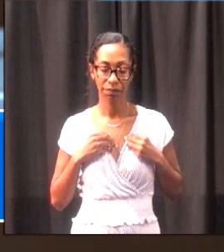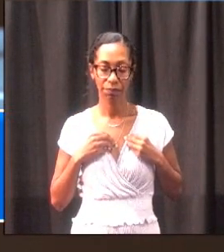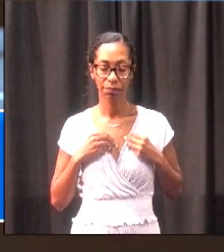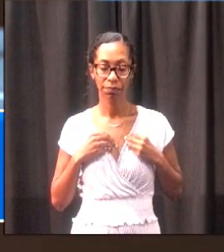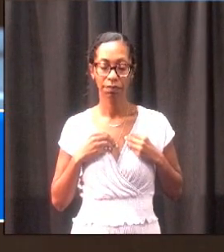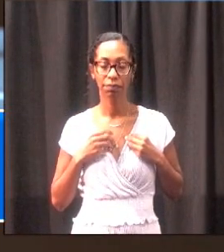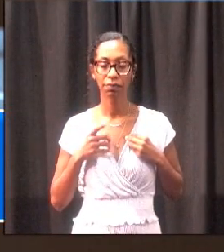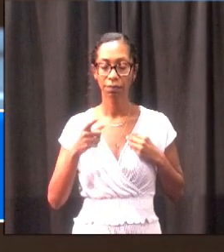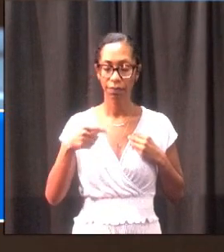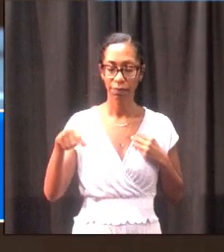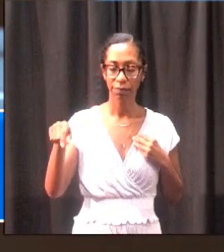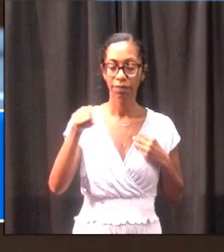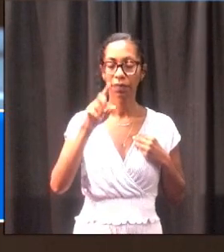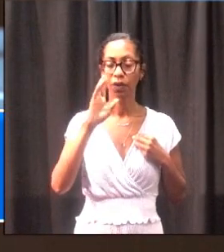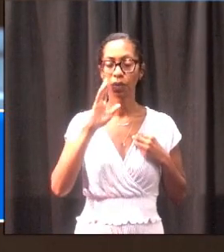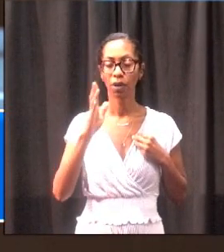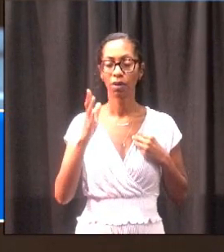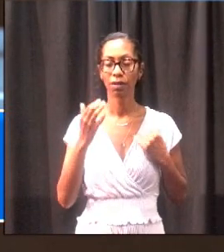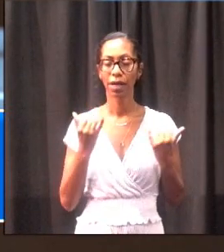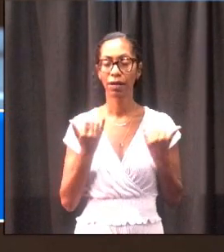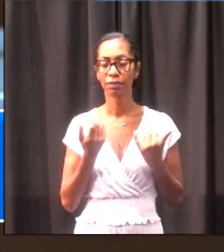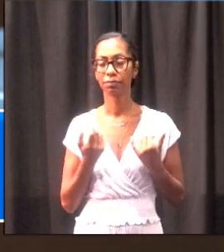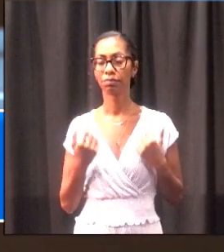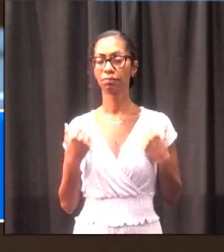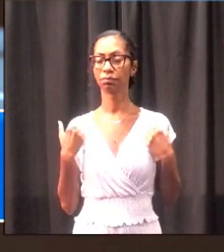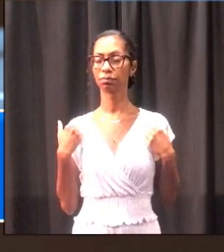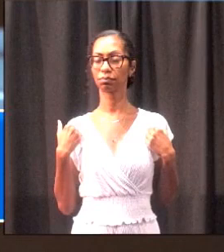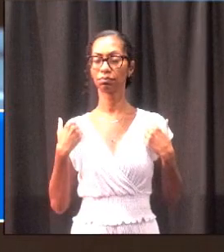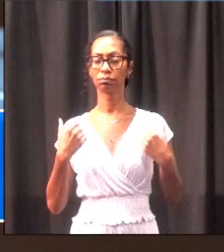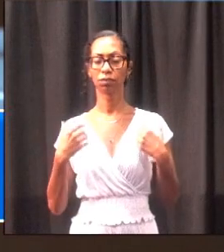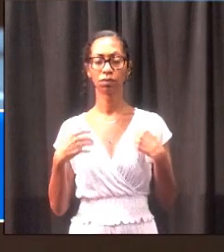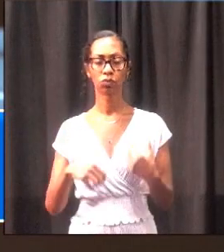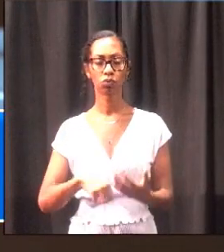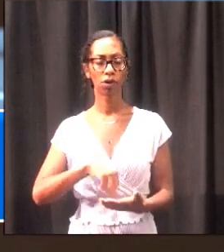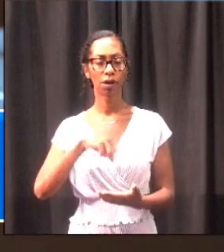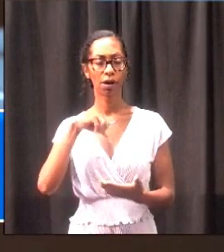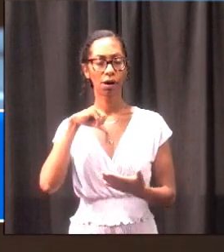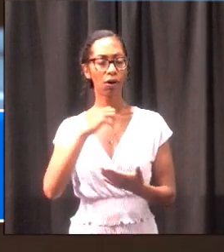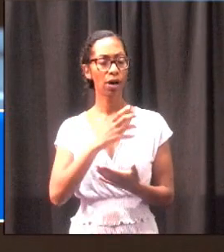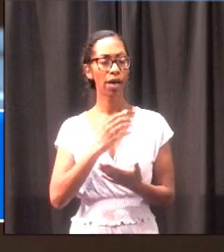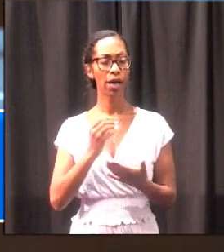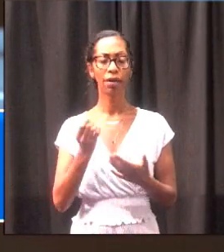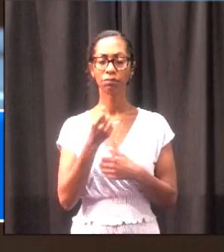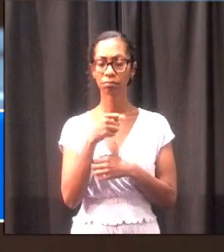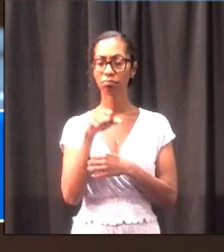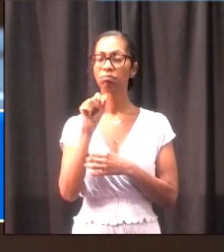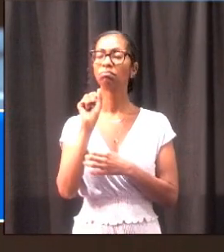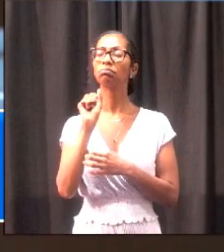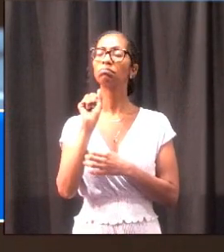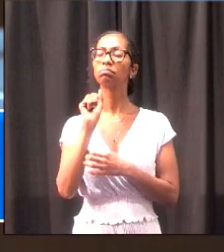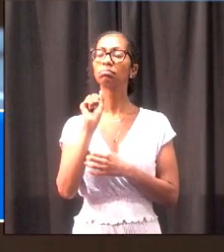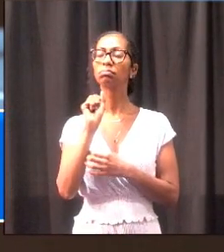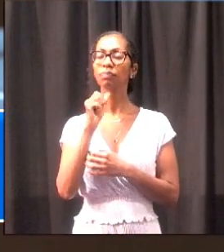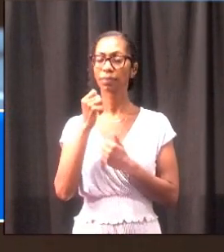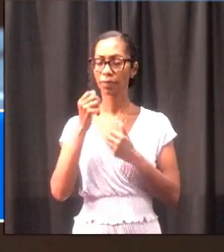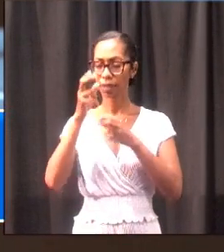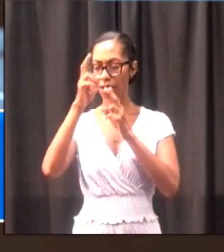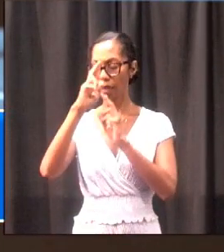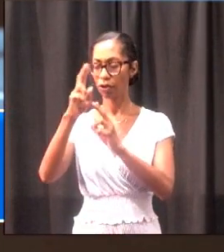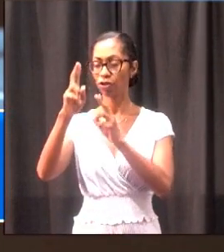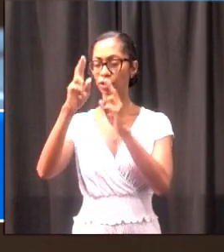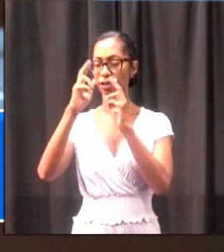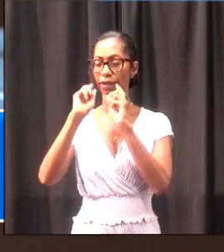walk with their shoulders squared and their backs up and their head raised to you, giving you